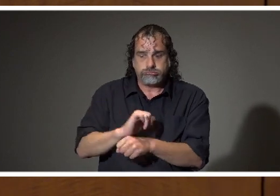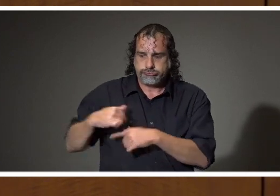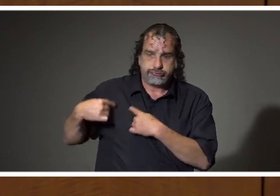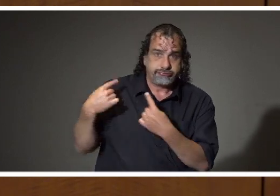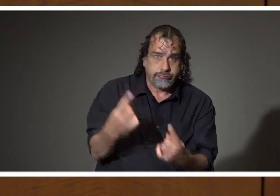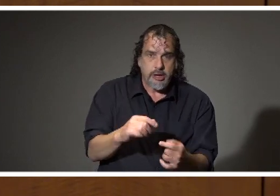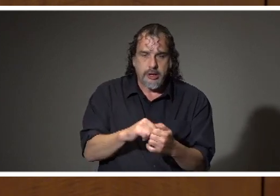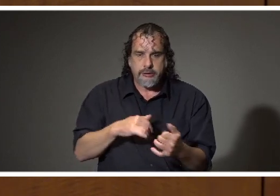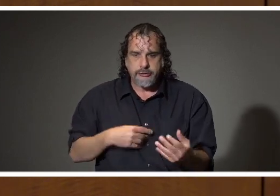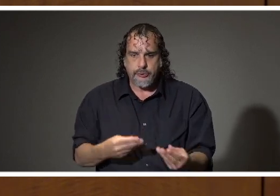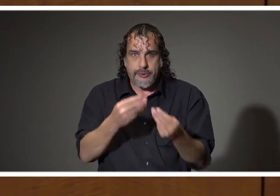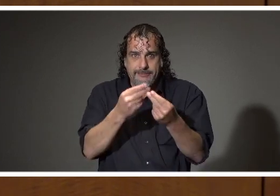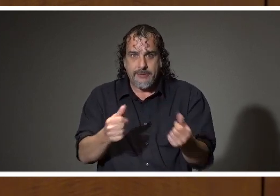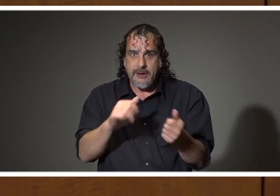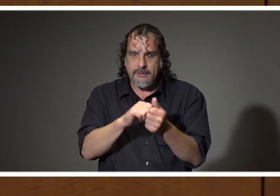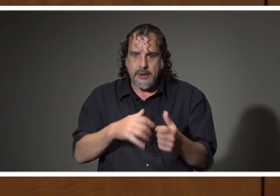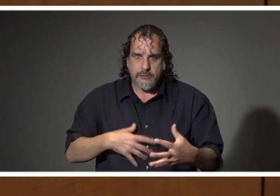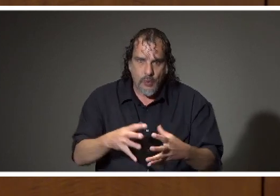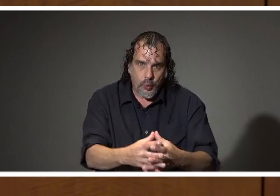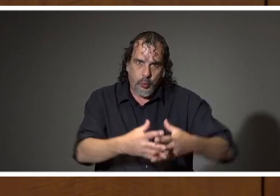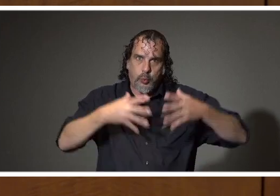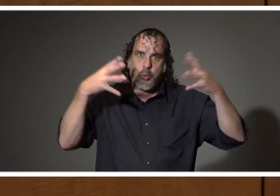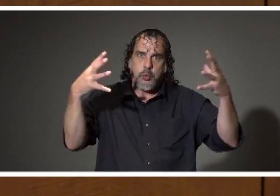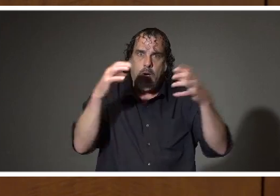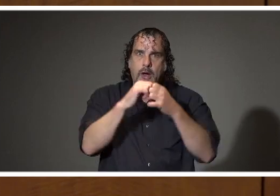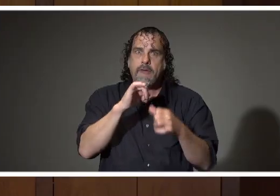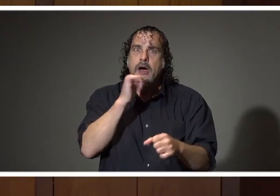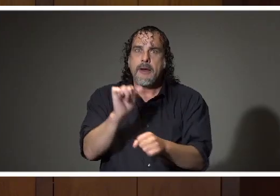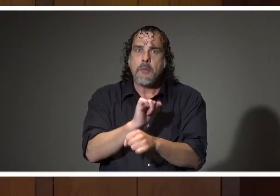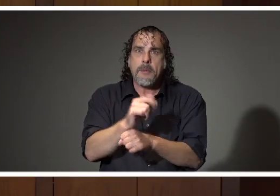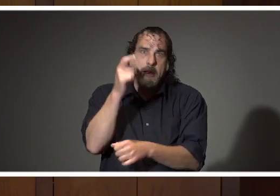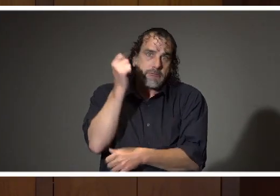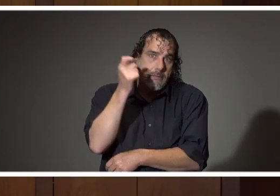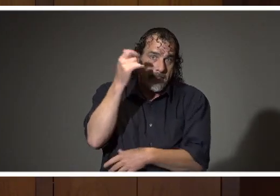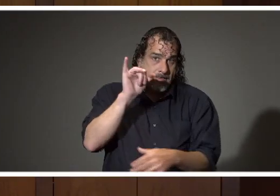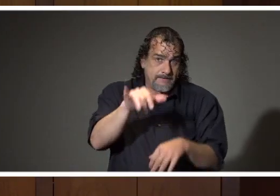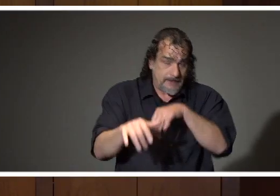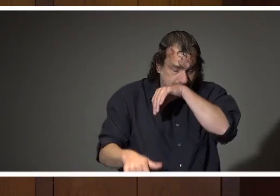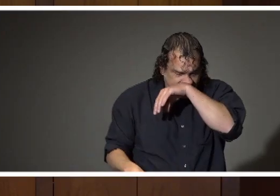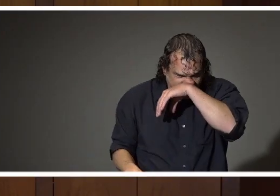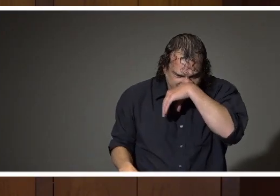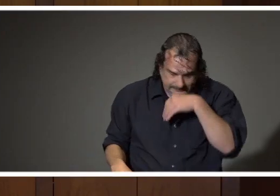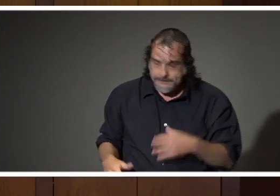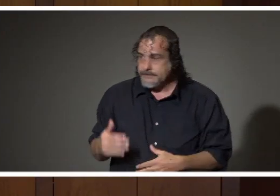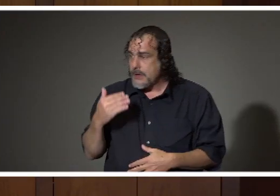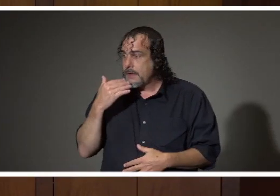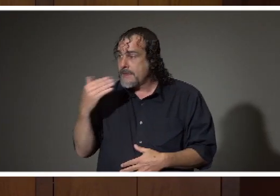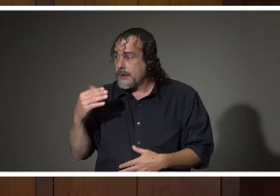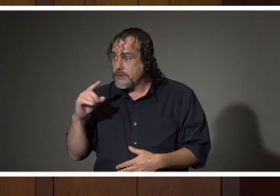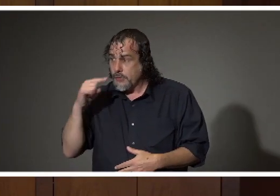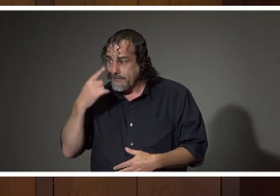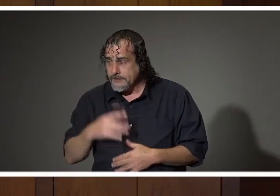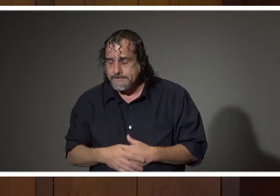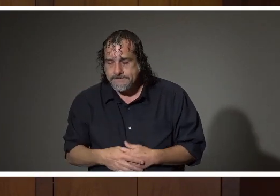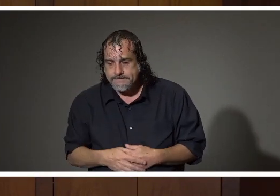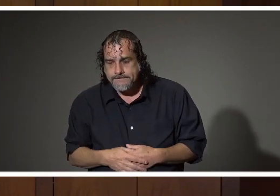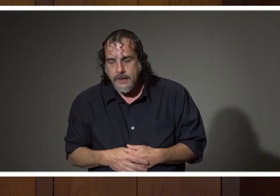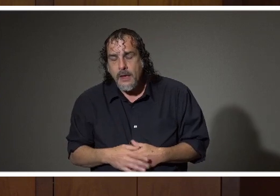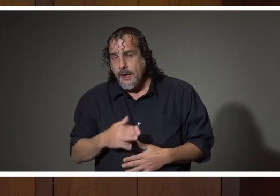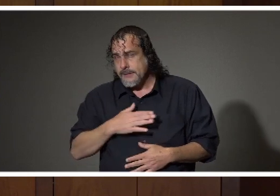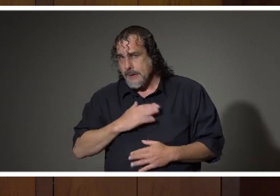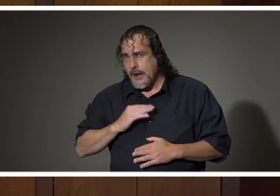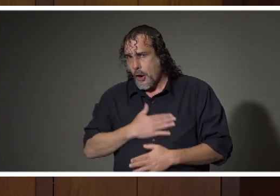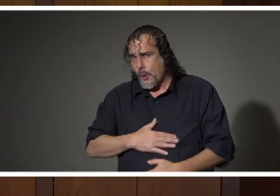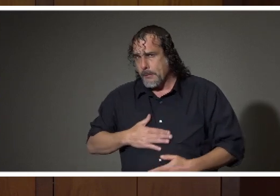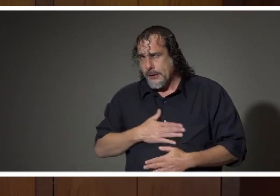this unprecedented surge in unemployment insurance claims. Director? Thank you, Governor Reeves. It's our pleasure to be